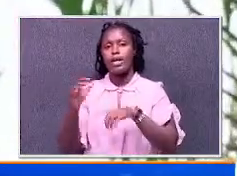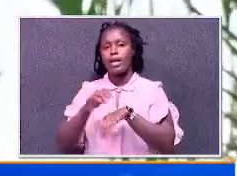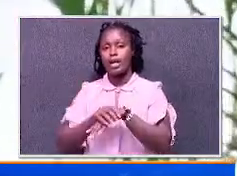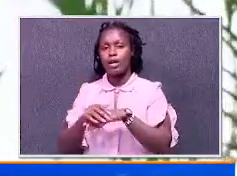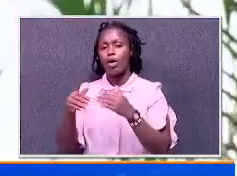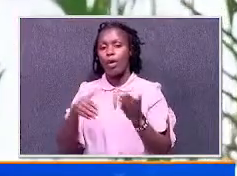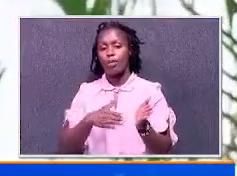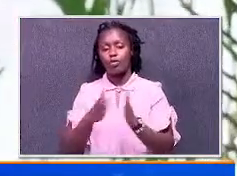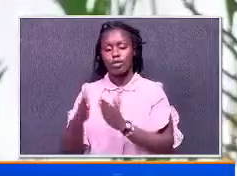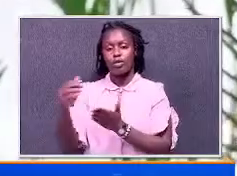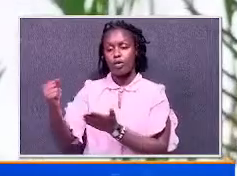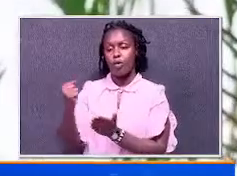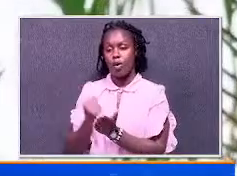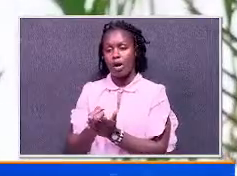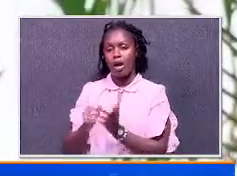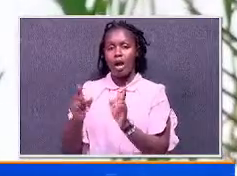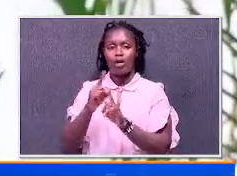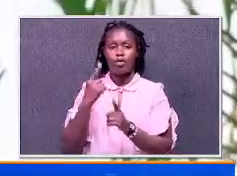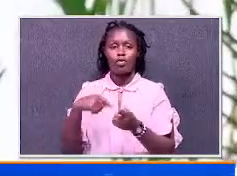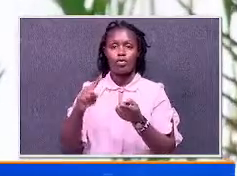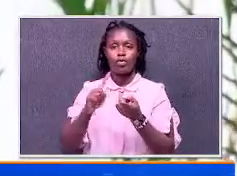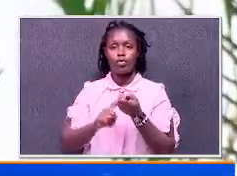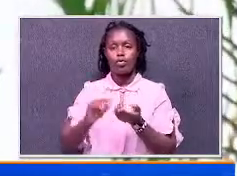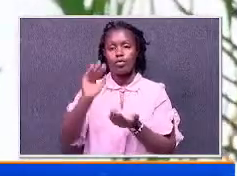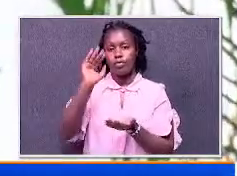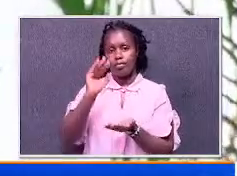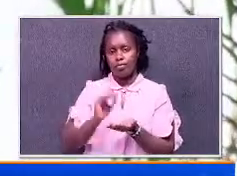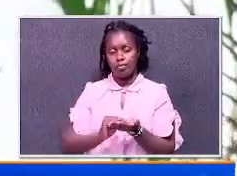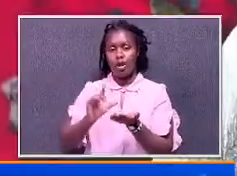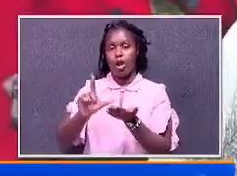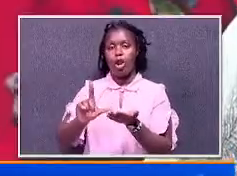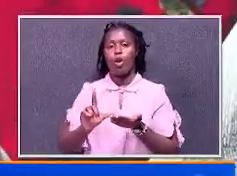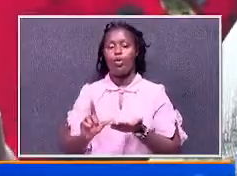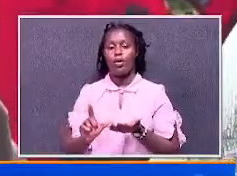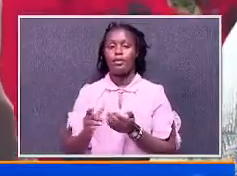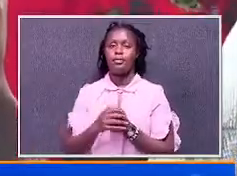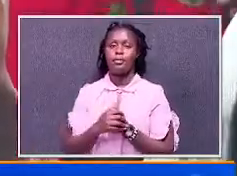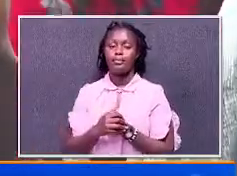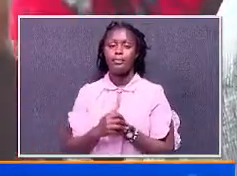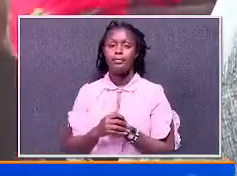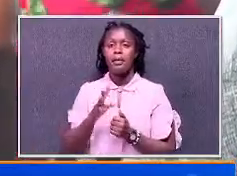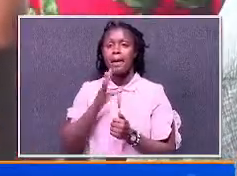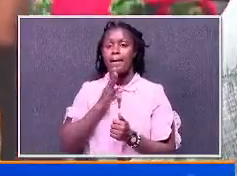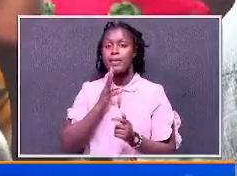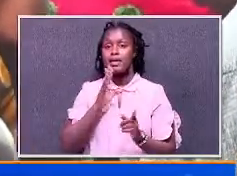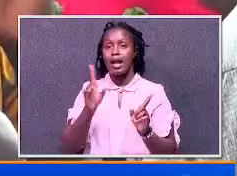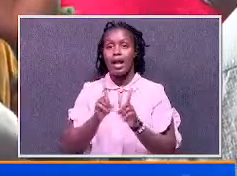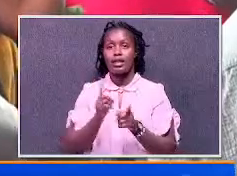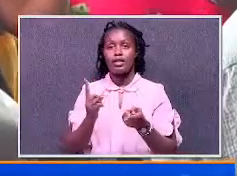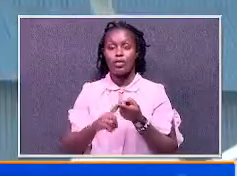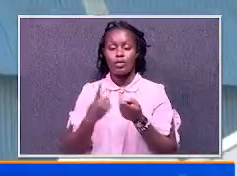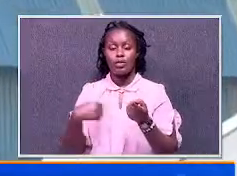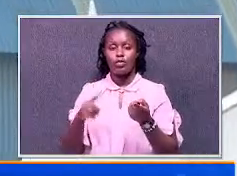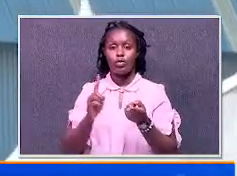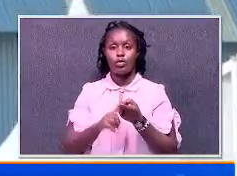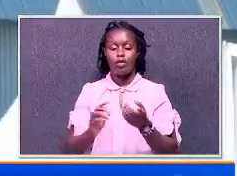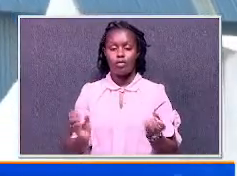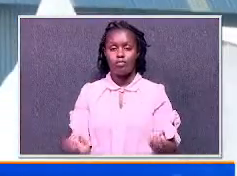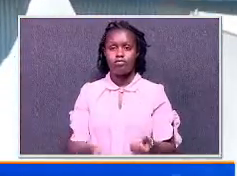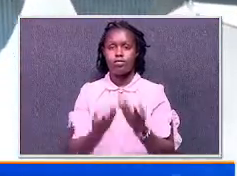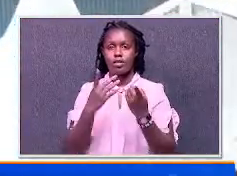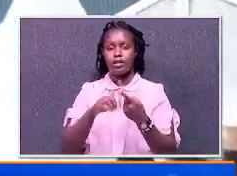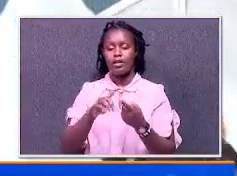kupunguza ile pesa za kigeni tunatumia katika taifa letu la Kenya. Speaking as he graced the opening of a new